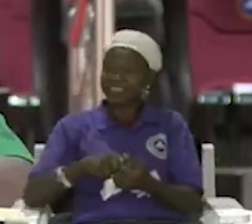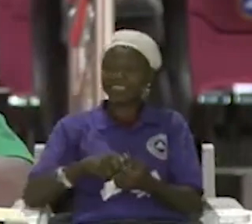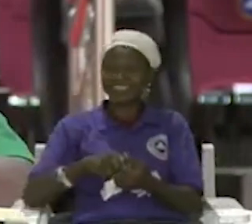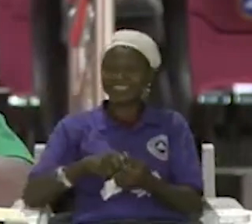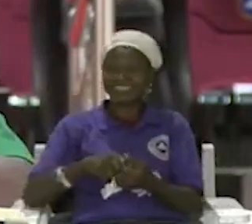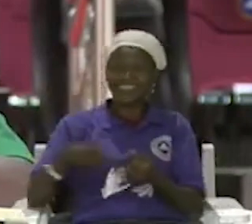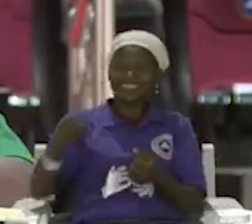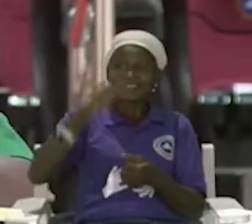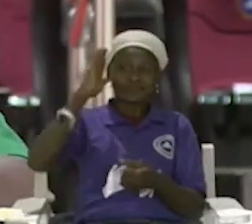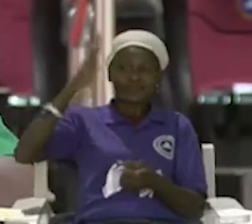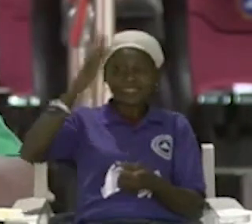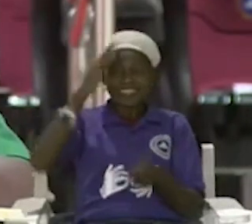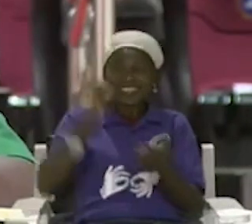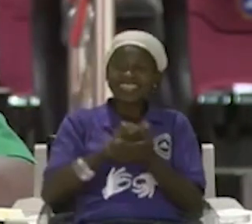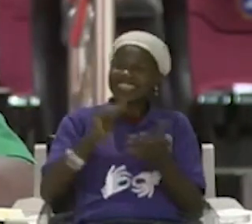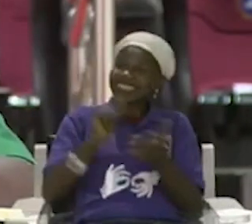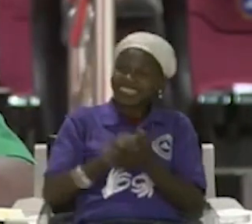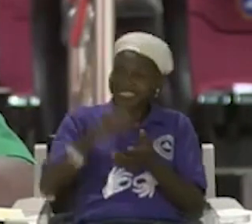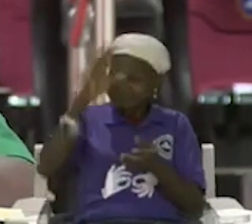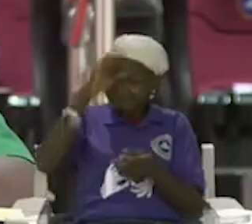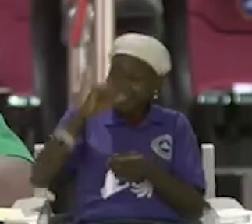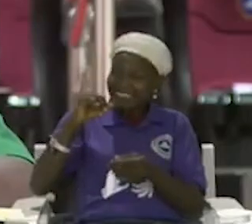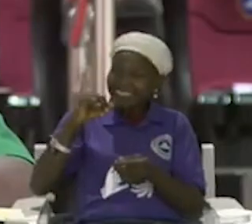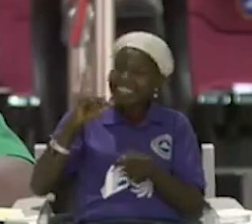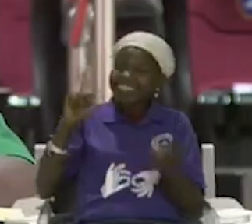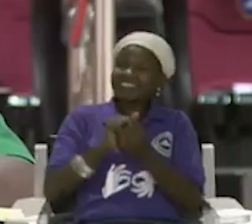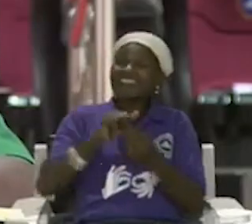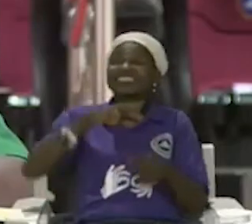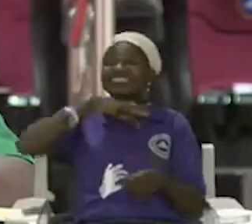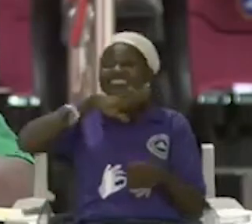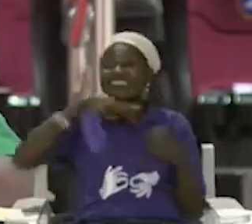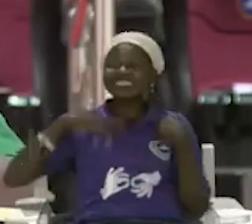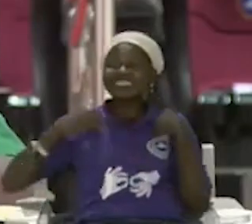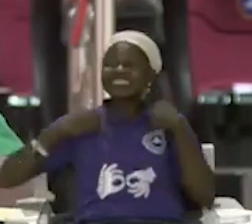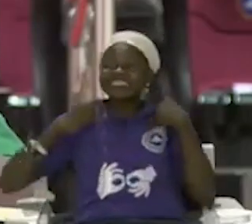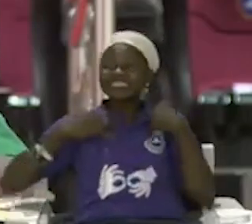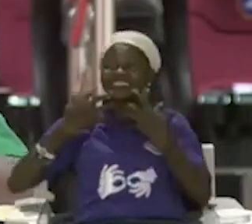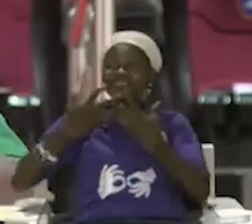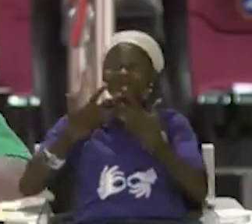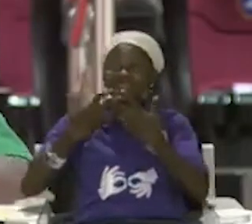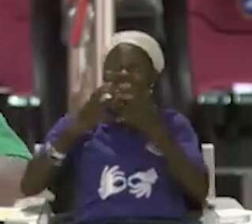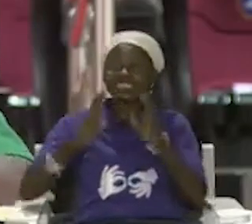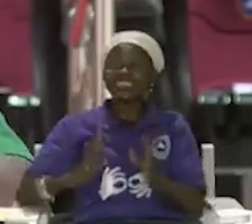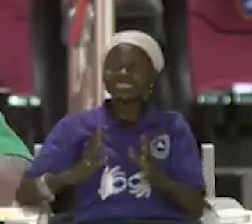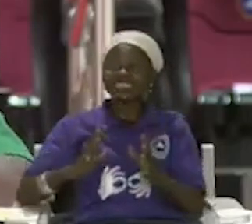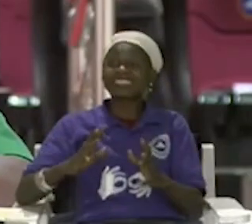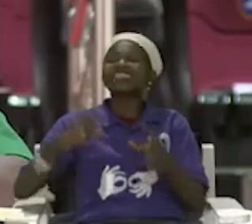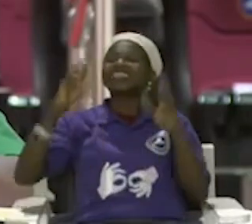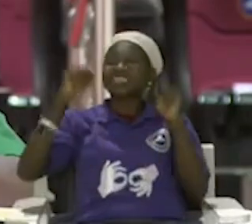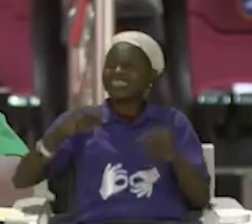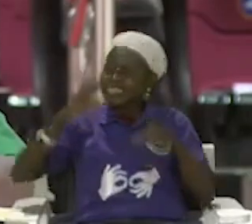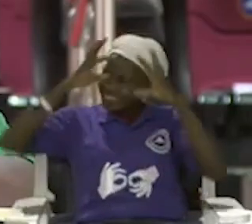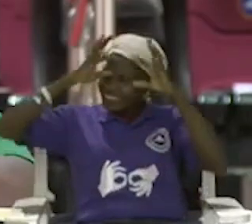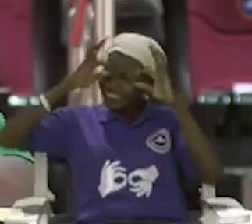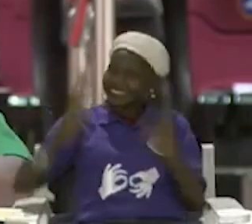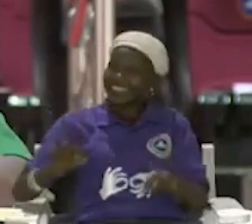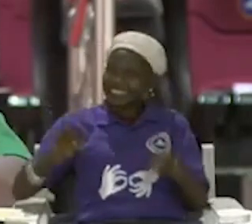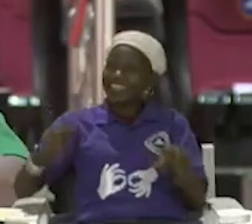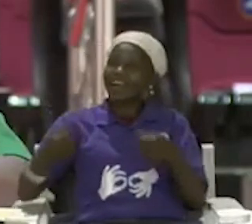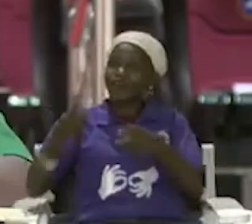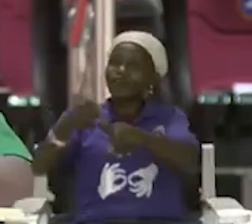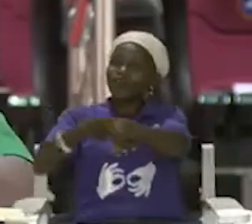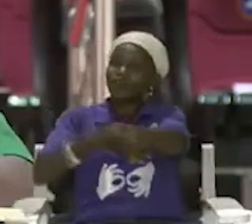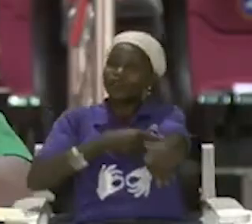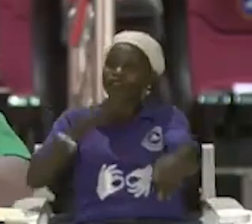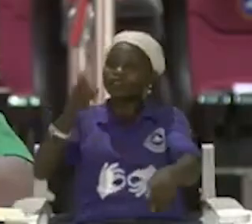you will know that that man with his dirty clothes can decide how long you are going